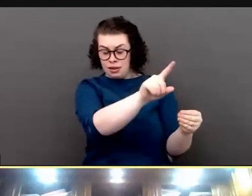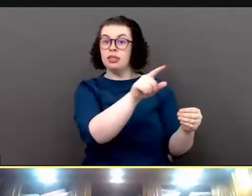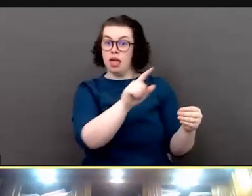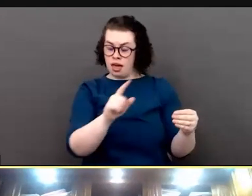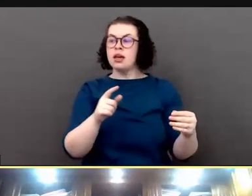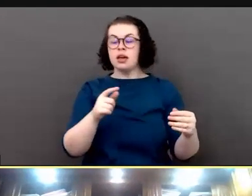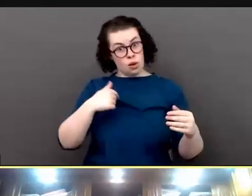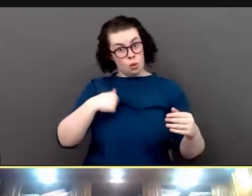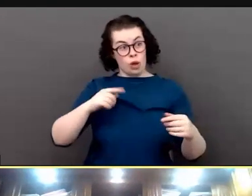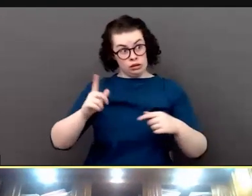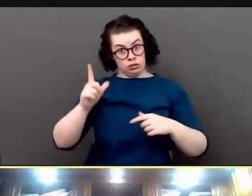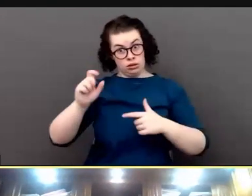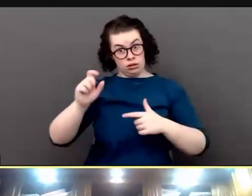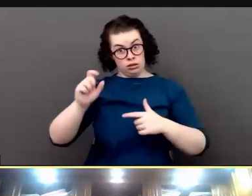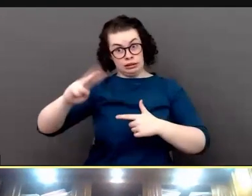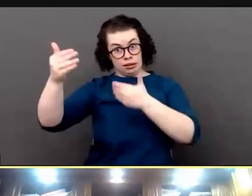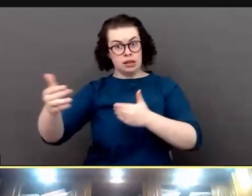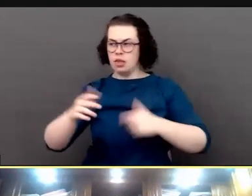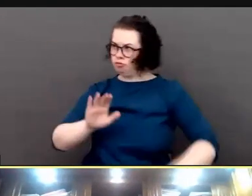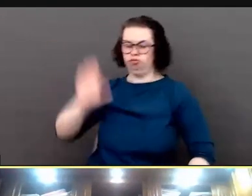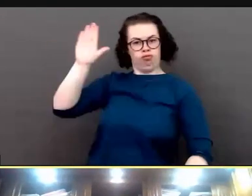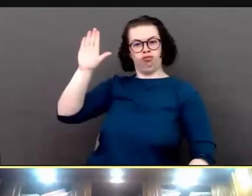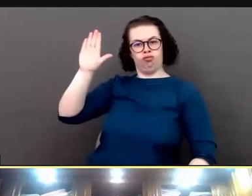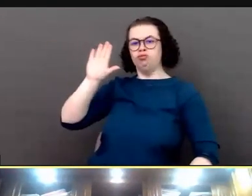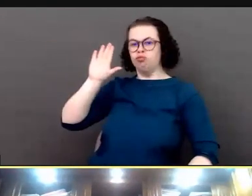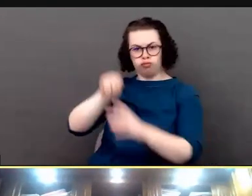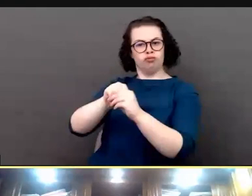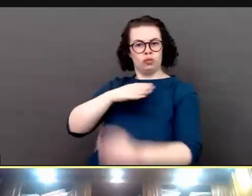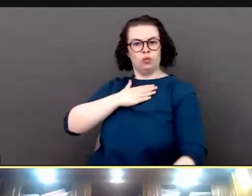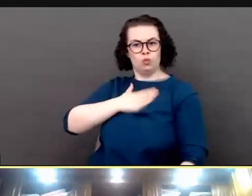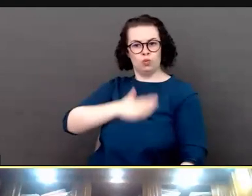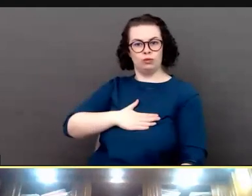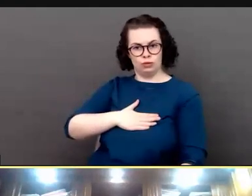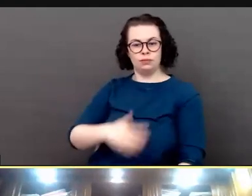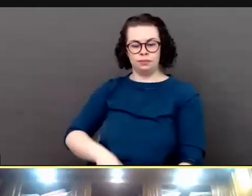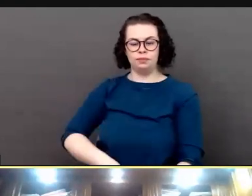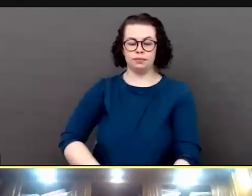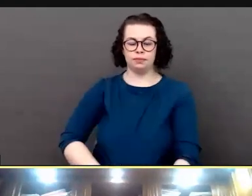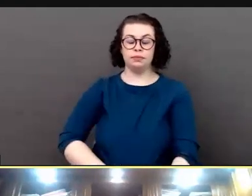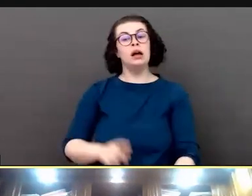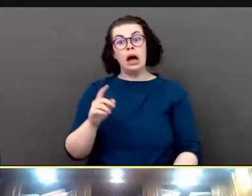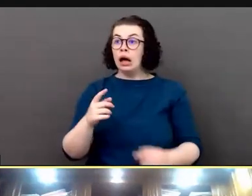second phase of the mandate. The negotiation of that phase took some time, and it took some time because still